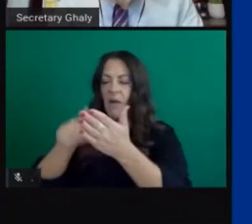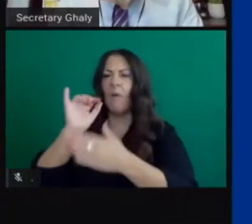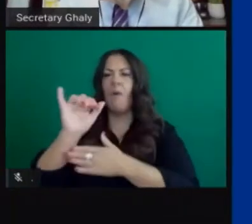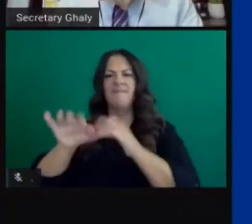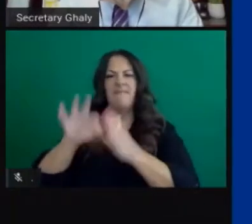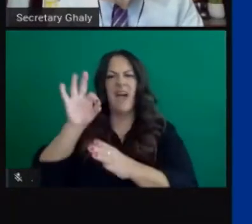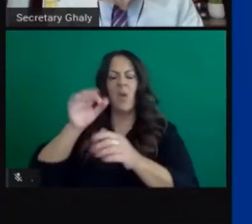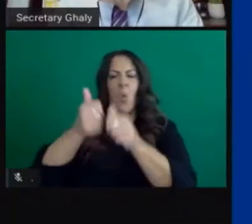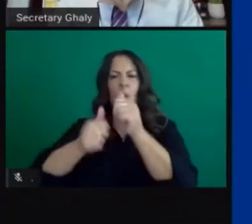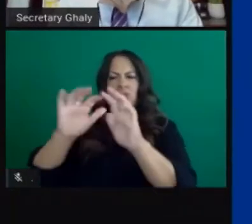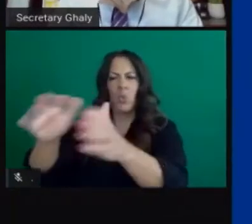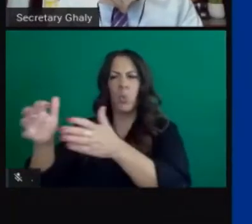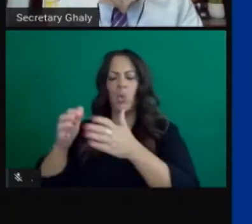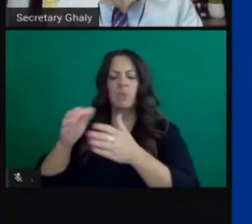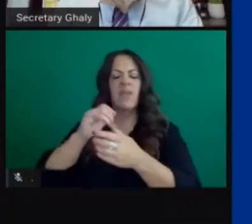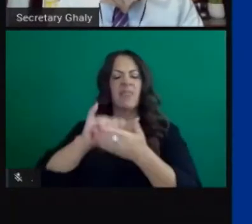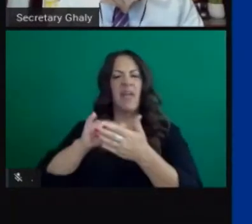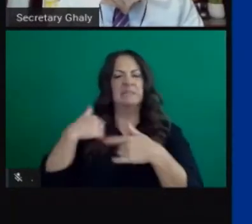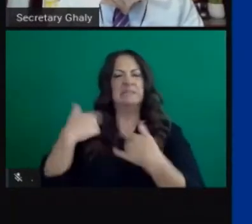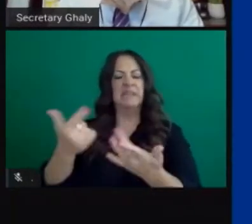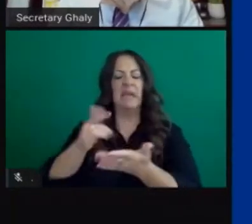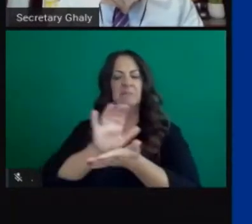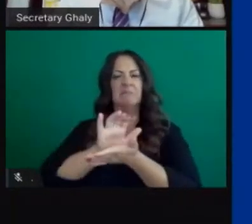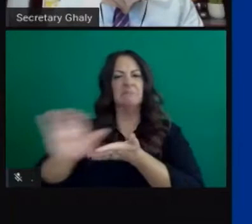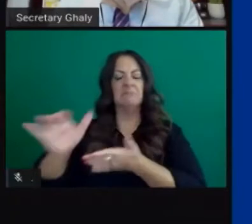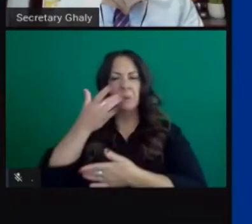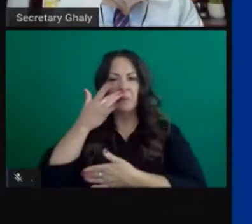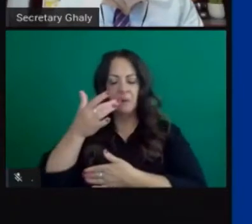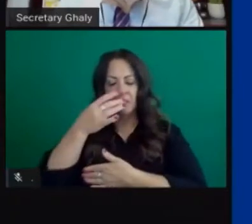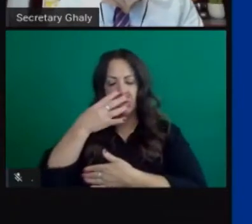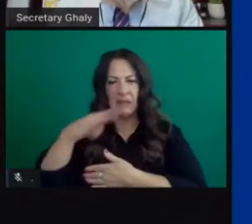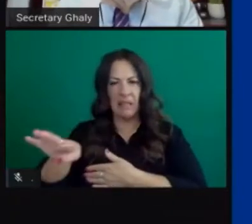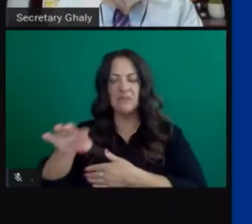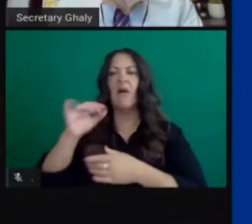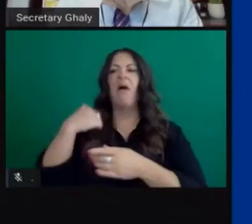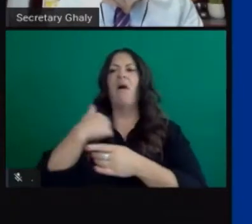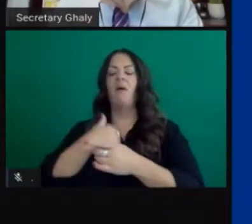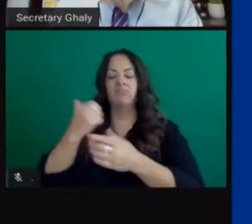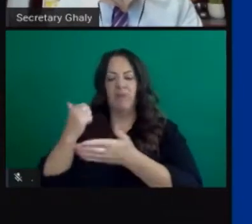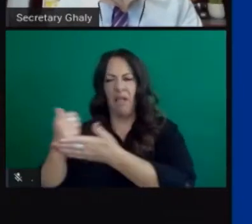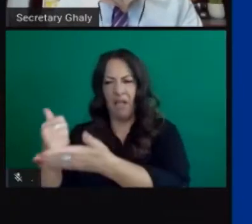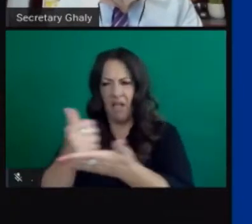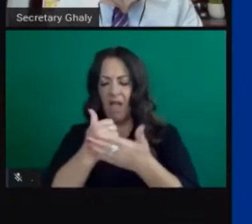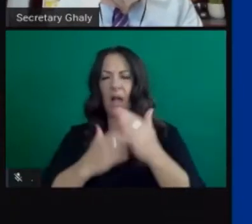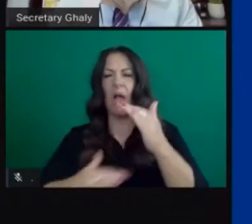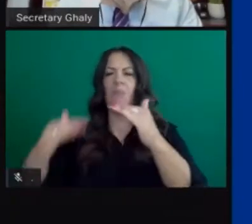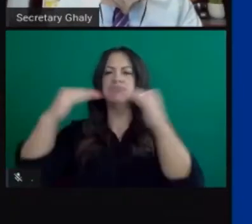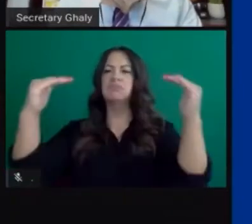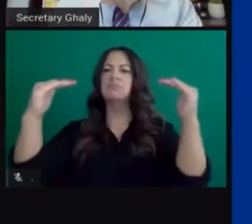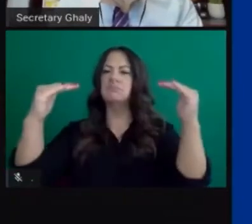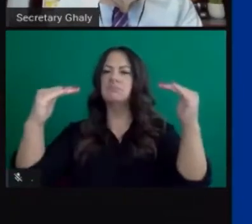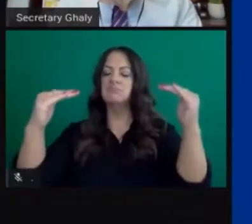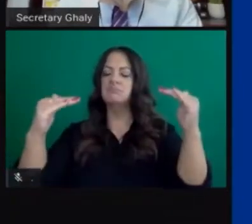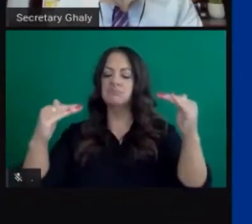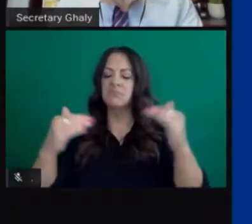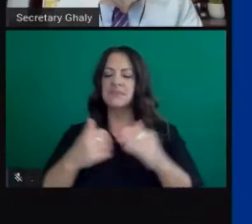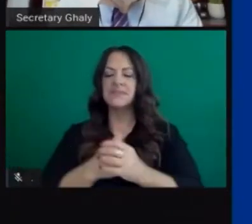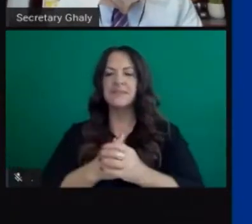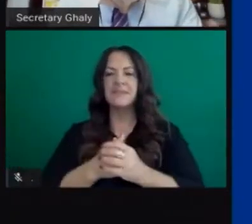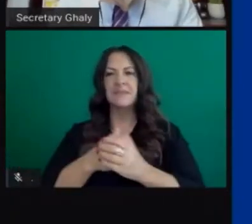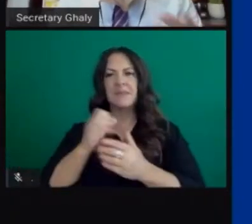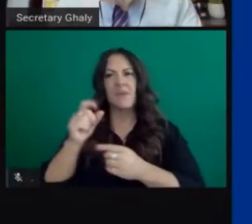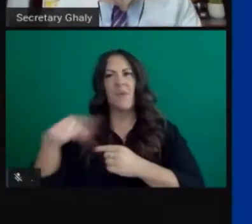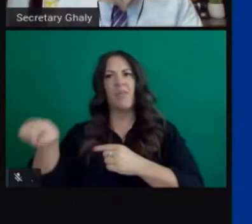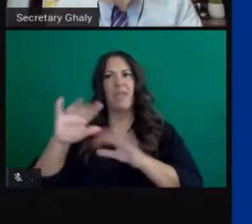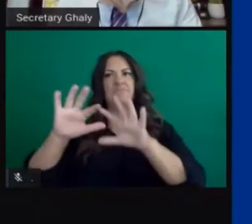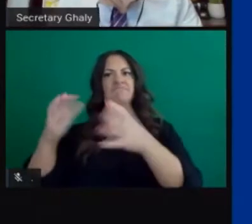transmission in some of its more impacted communities is at least as good as the county as a